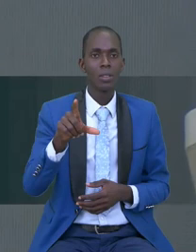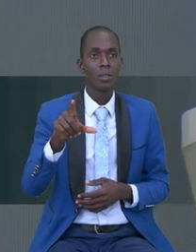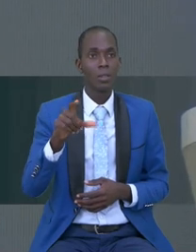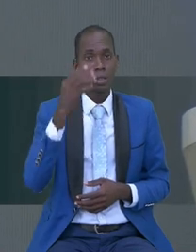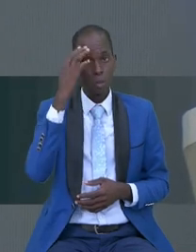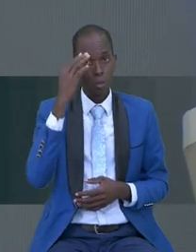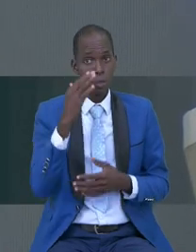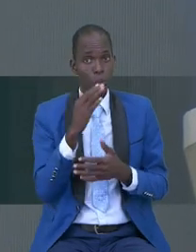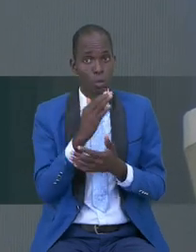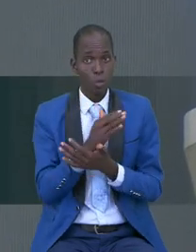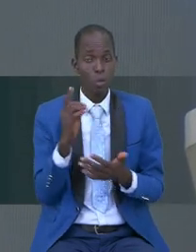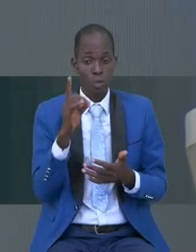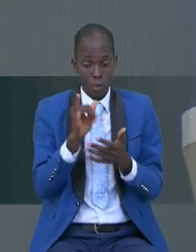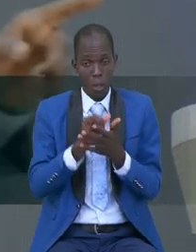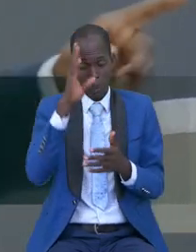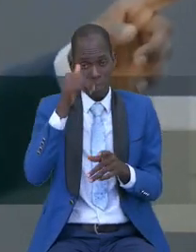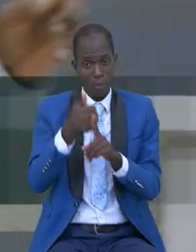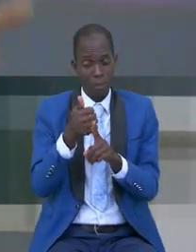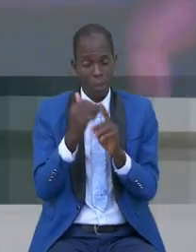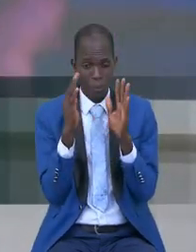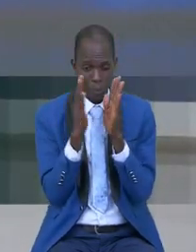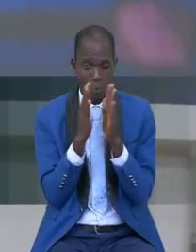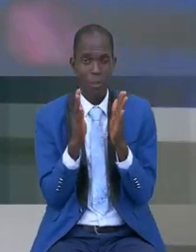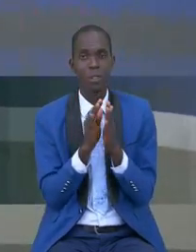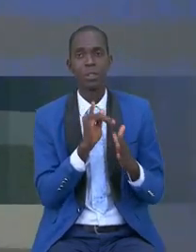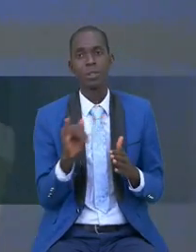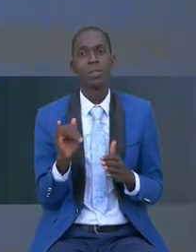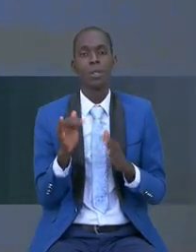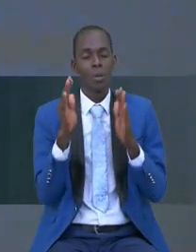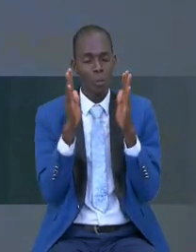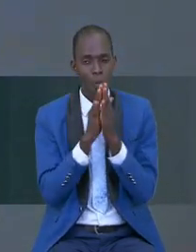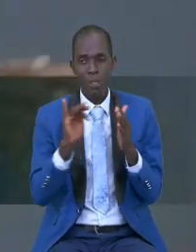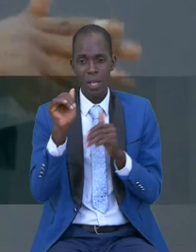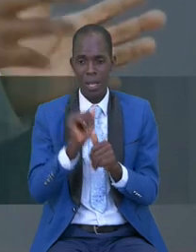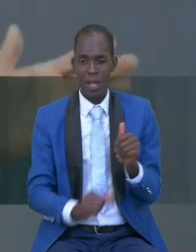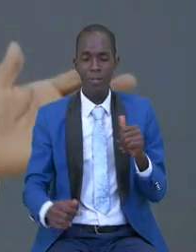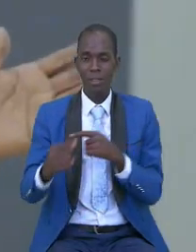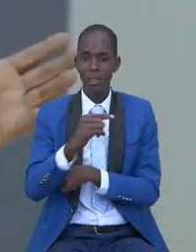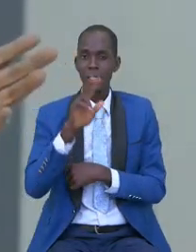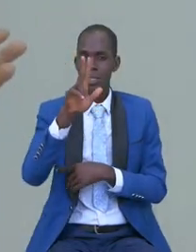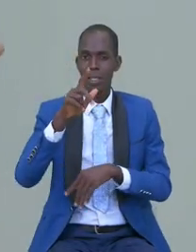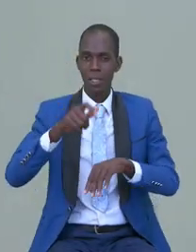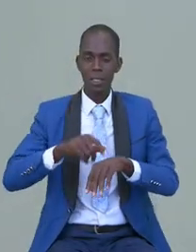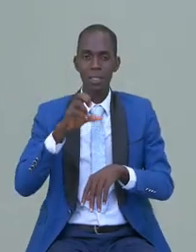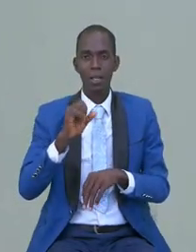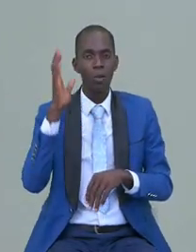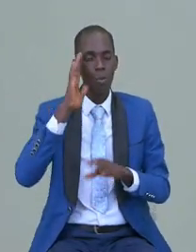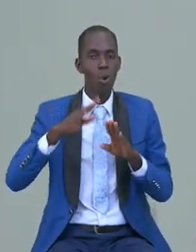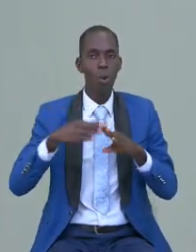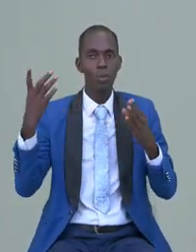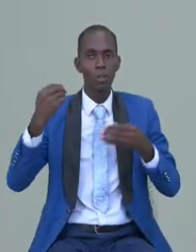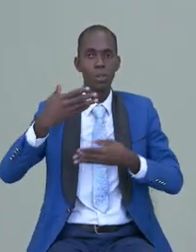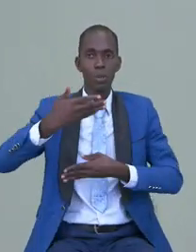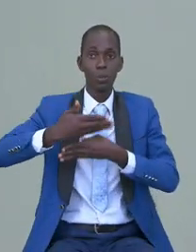him, himself praying. Every day, three times, he'll open the window and then look